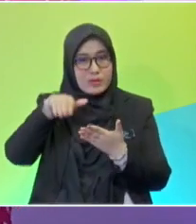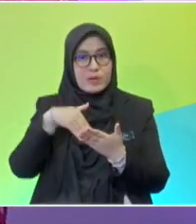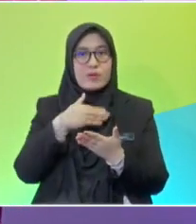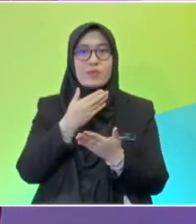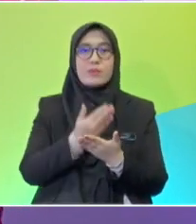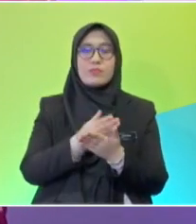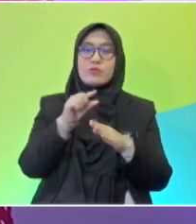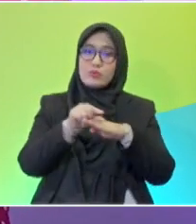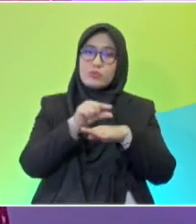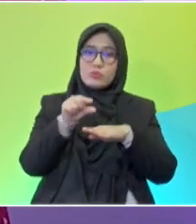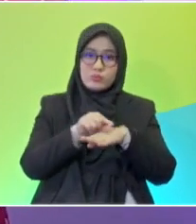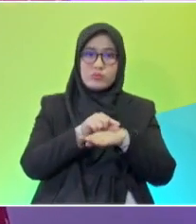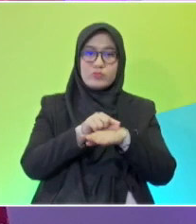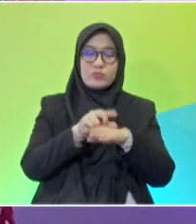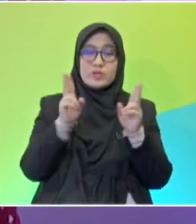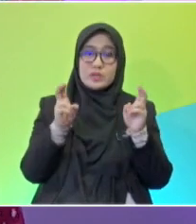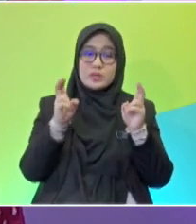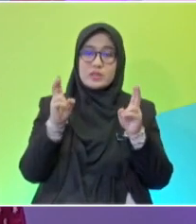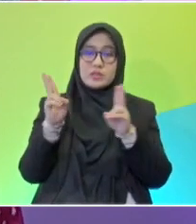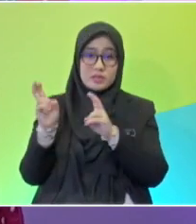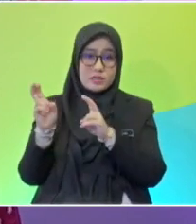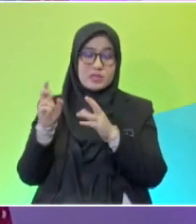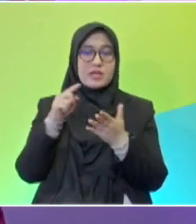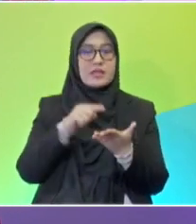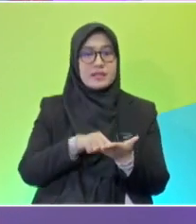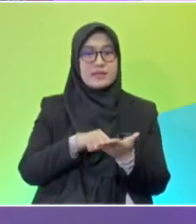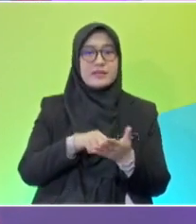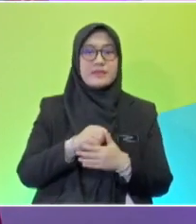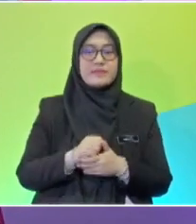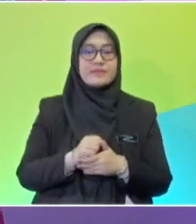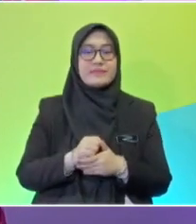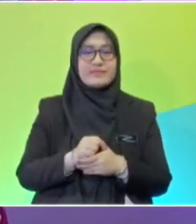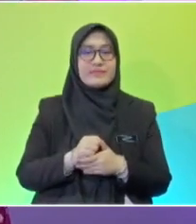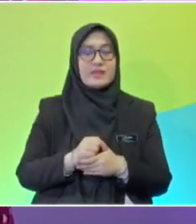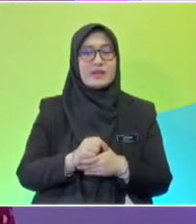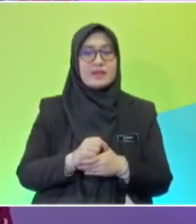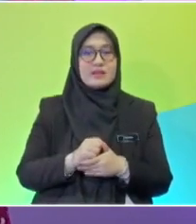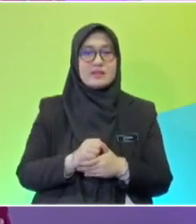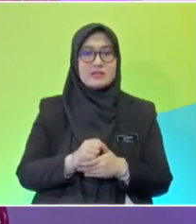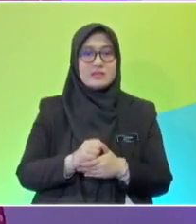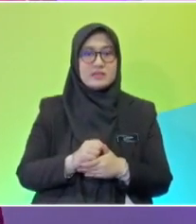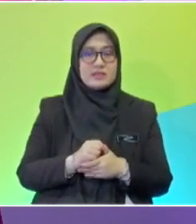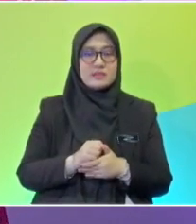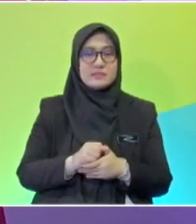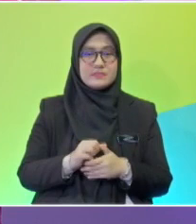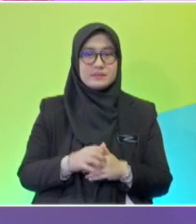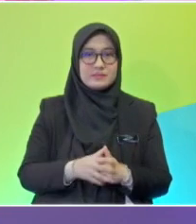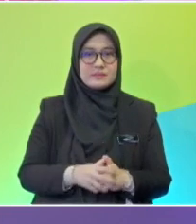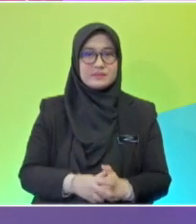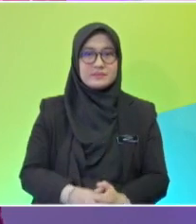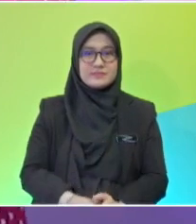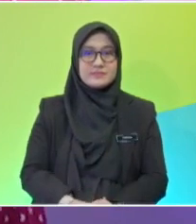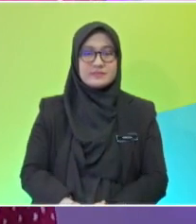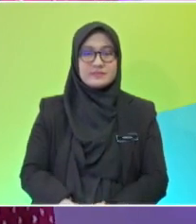what subject it is, English, Malay, or any other foreign languages, it is known as PBD. Got it. All